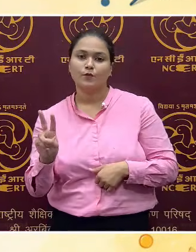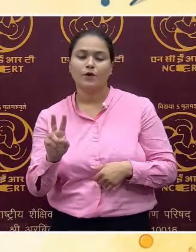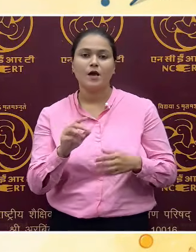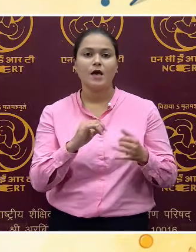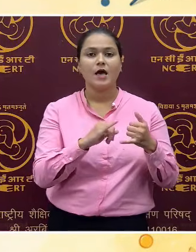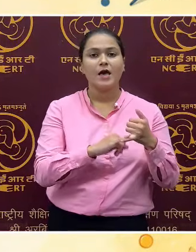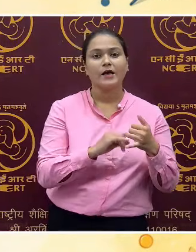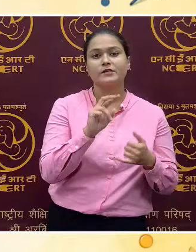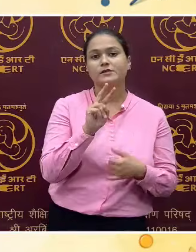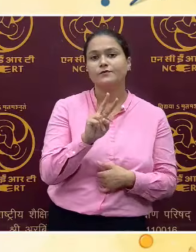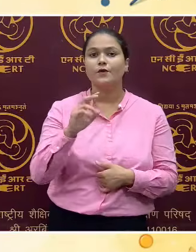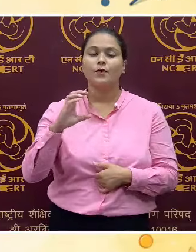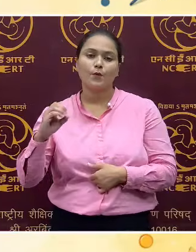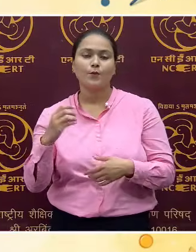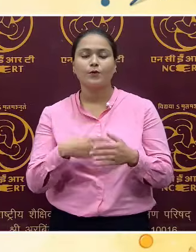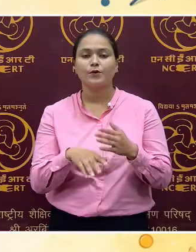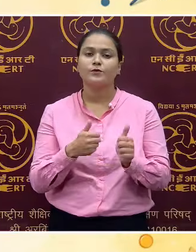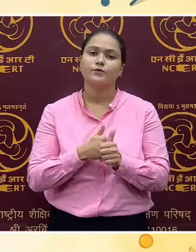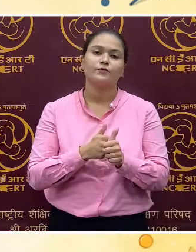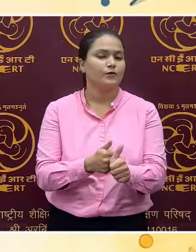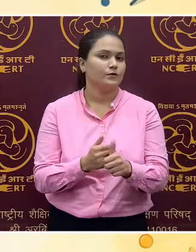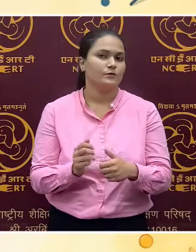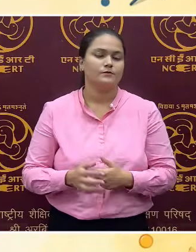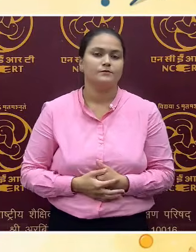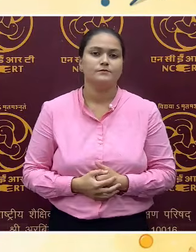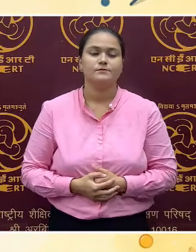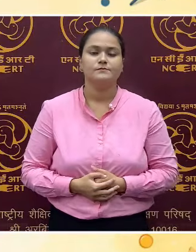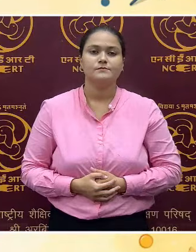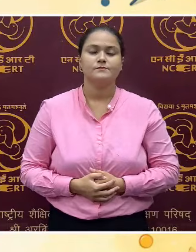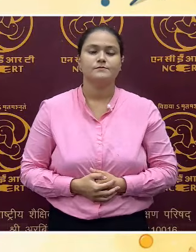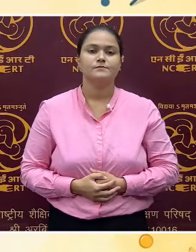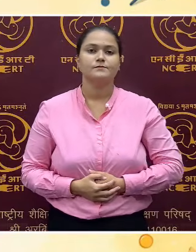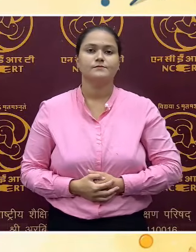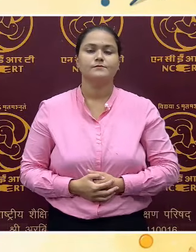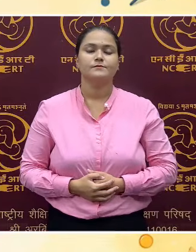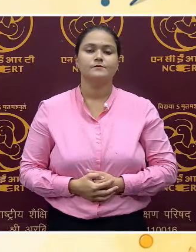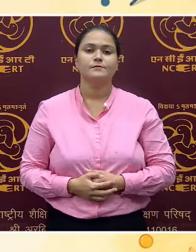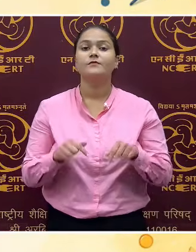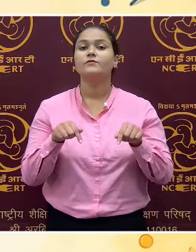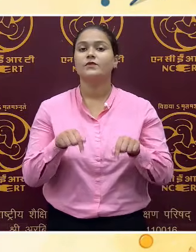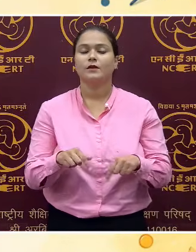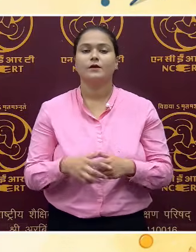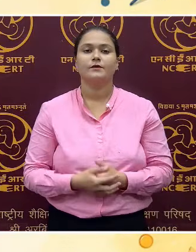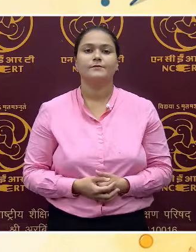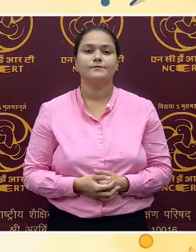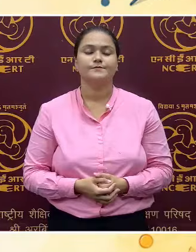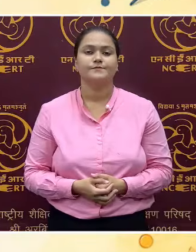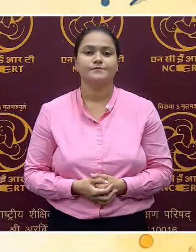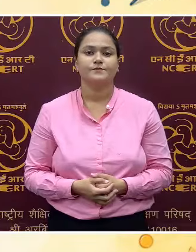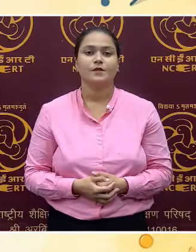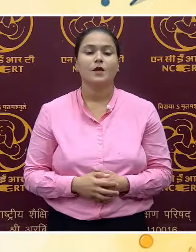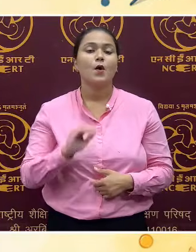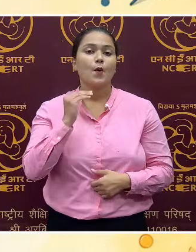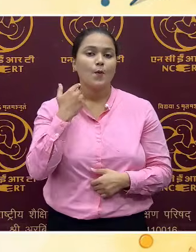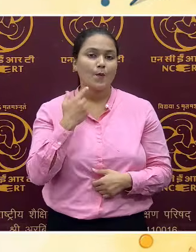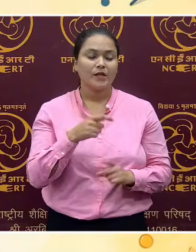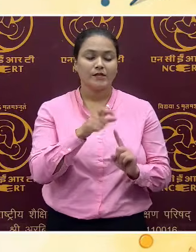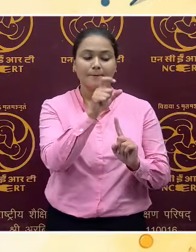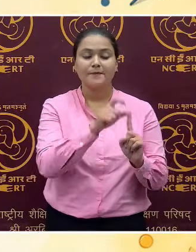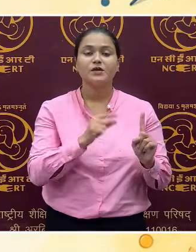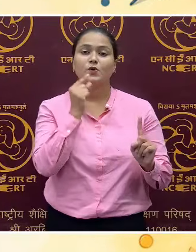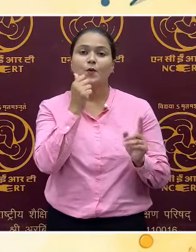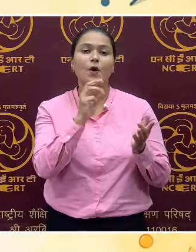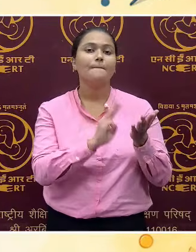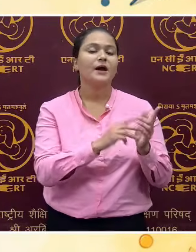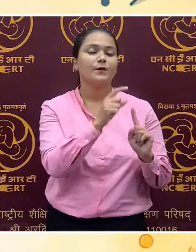last, like I said. Michael plays the guitar. So, here when Michael is playing the guitar, the focus